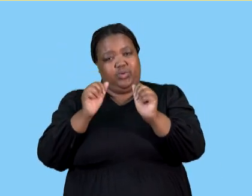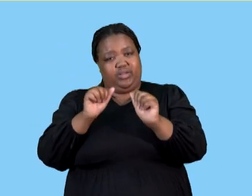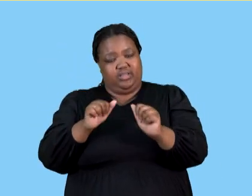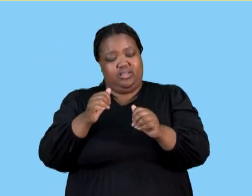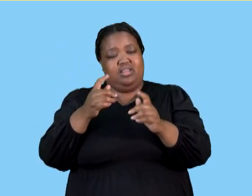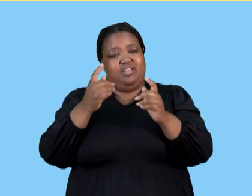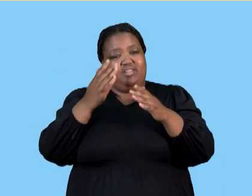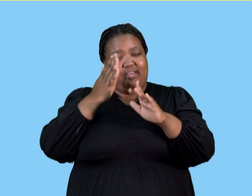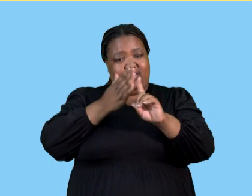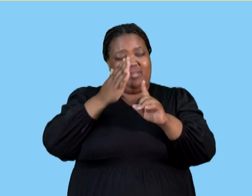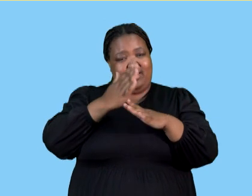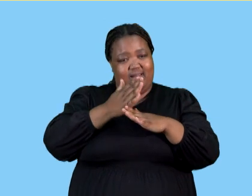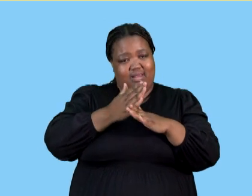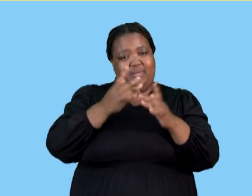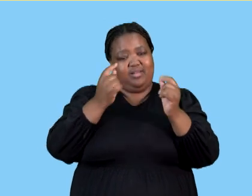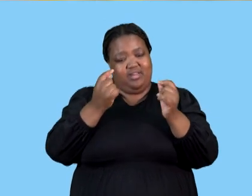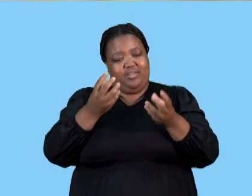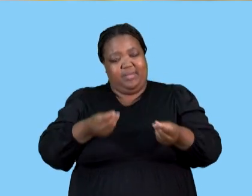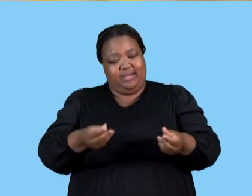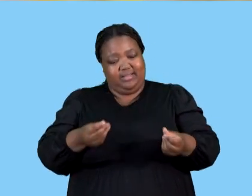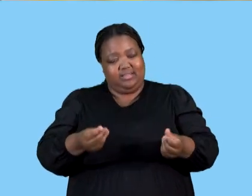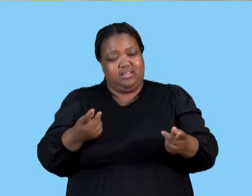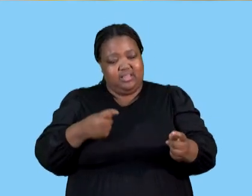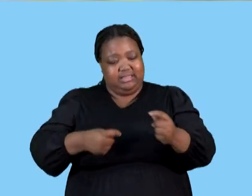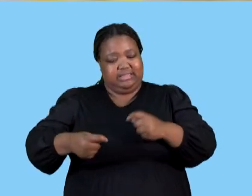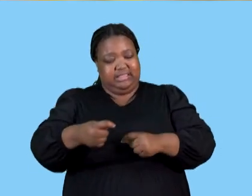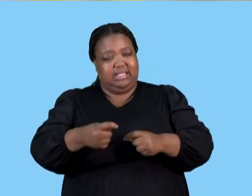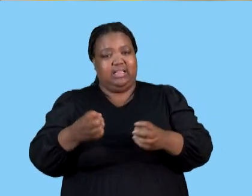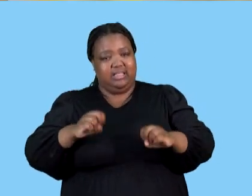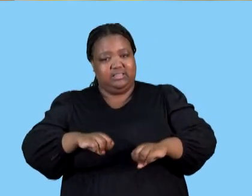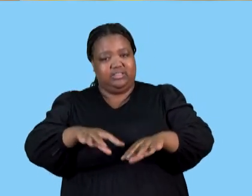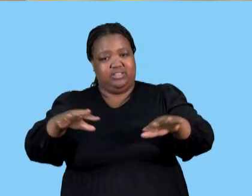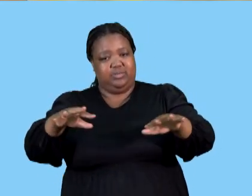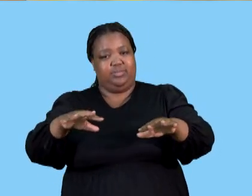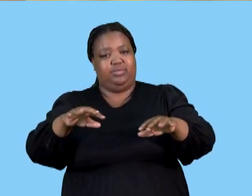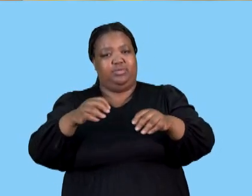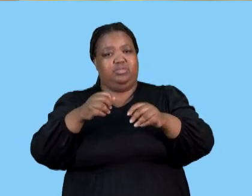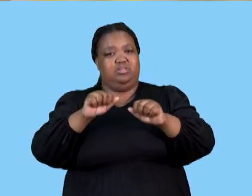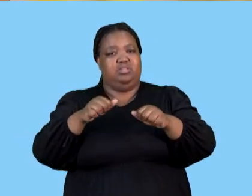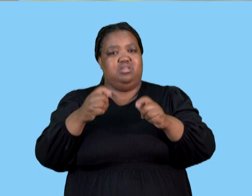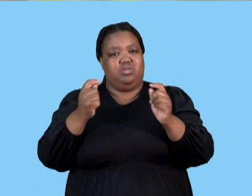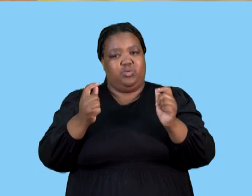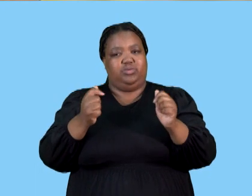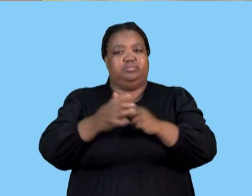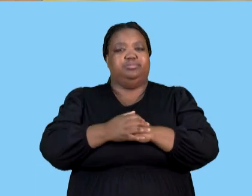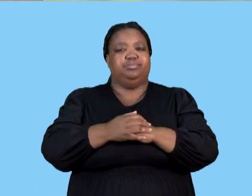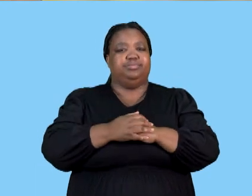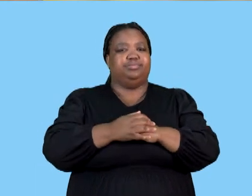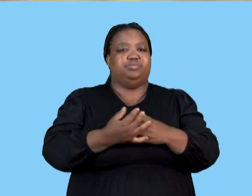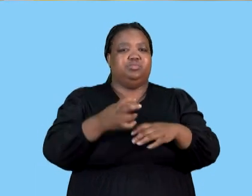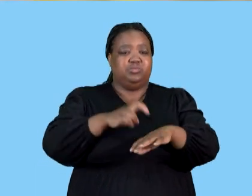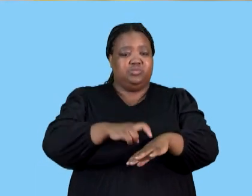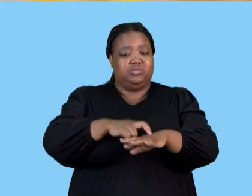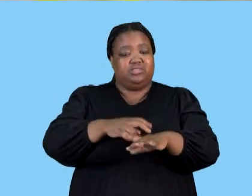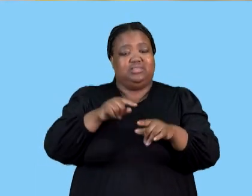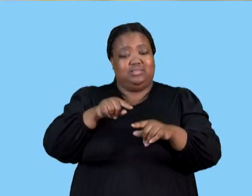your direct cost, and your direct is your direct labor, direct material, and your selling and distribution